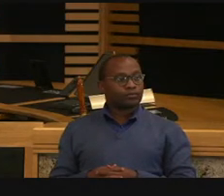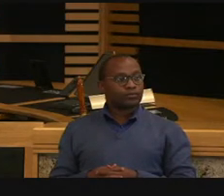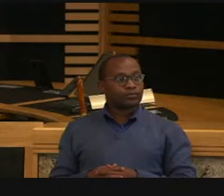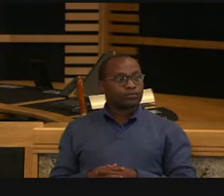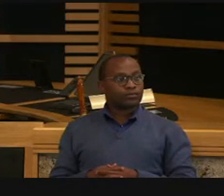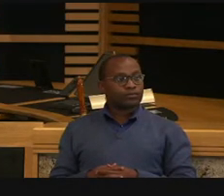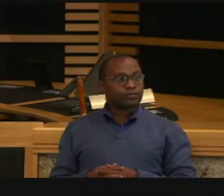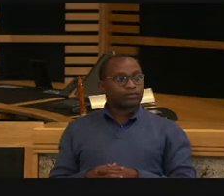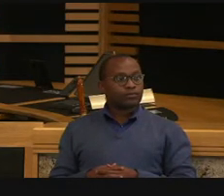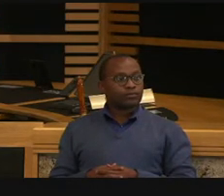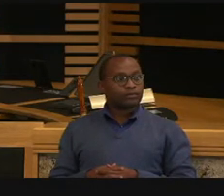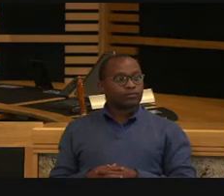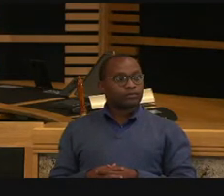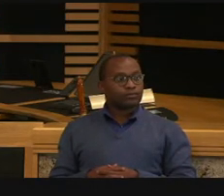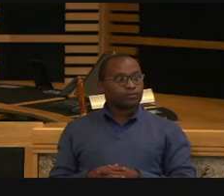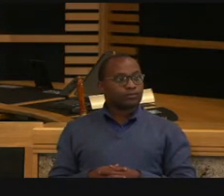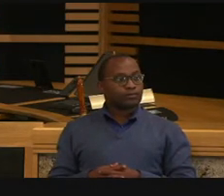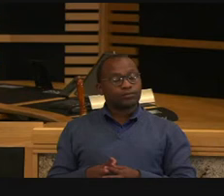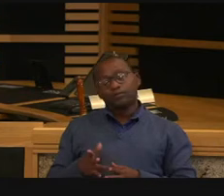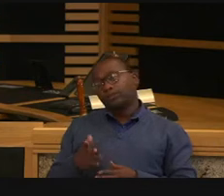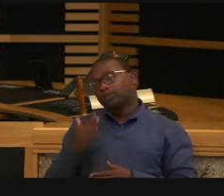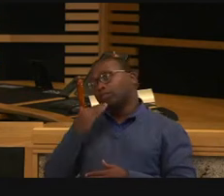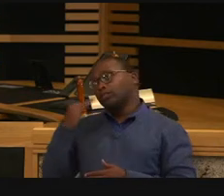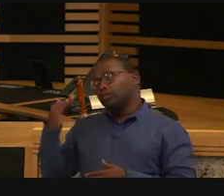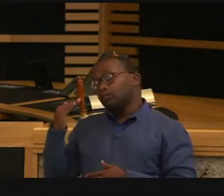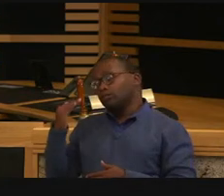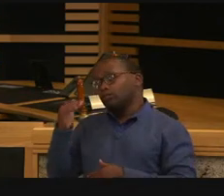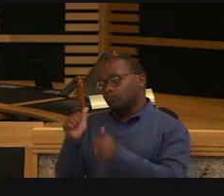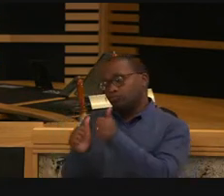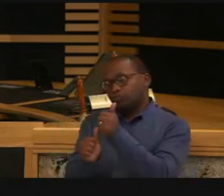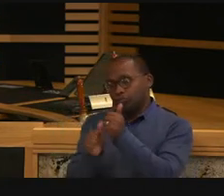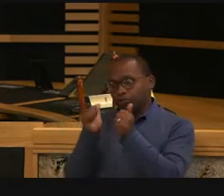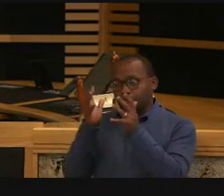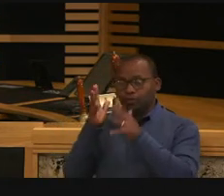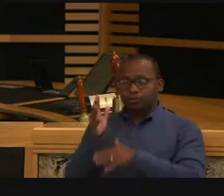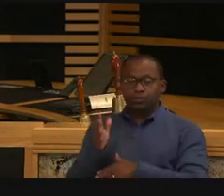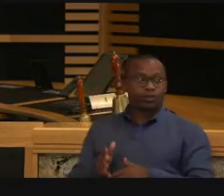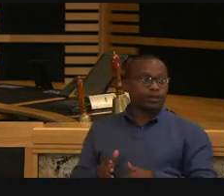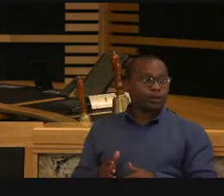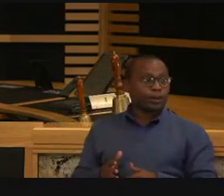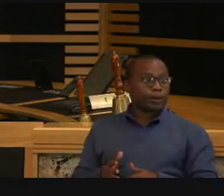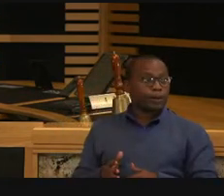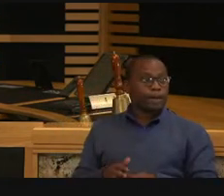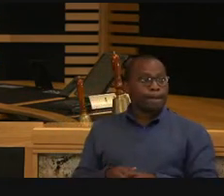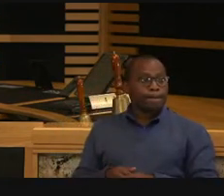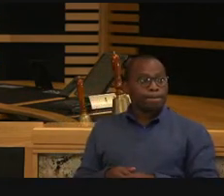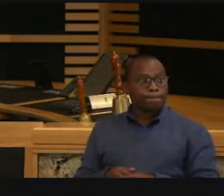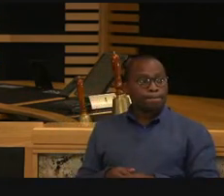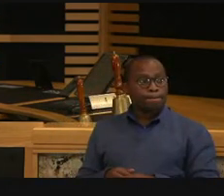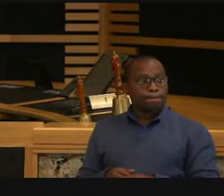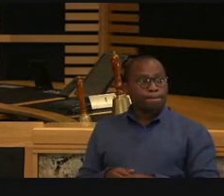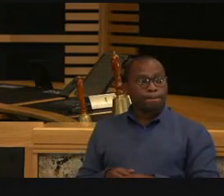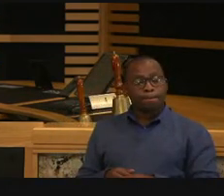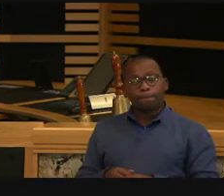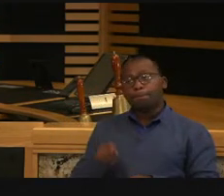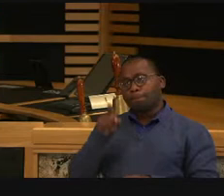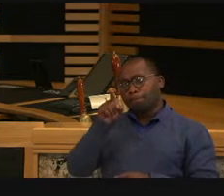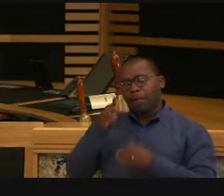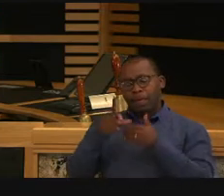Thank you very much, Deputy Honorable Deputy Speaker. No, the Honorable Member is